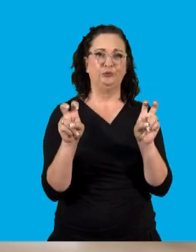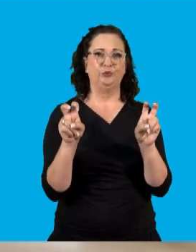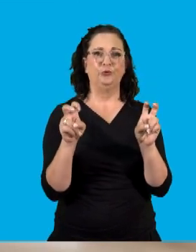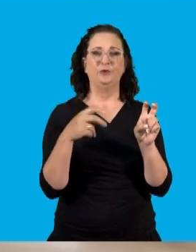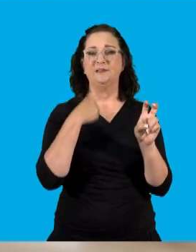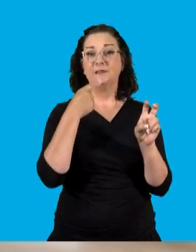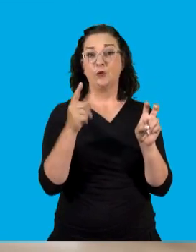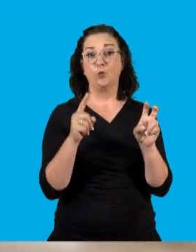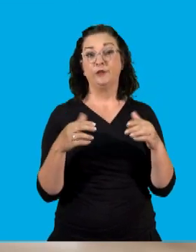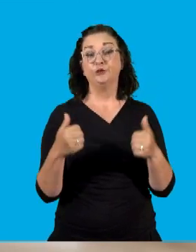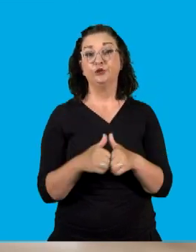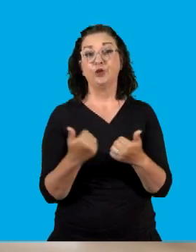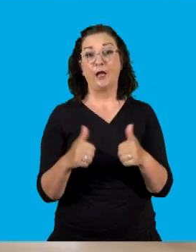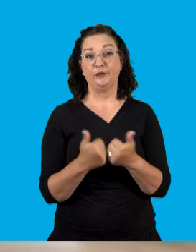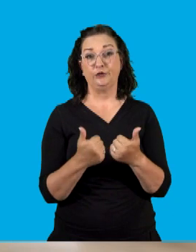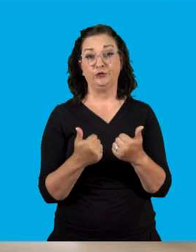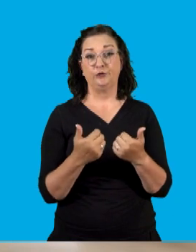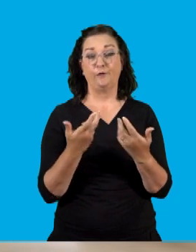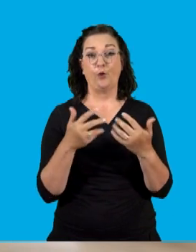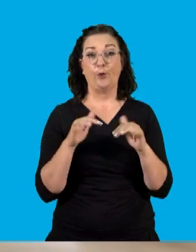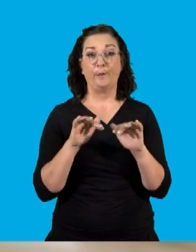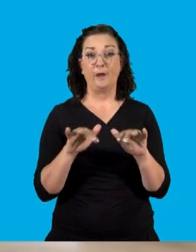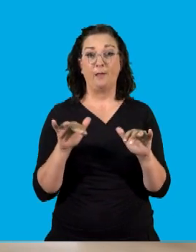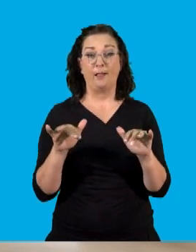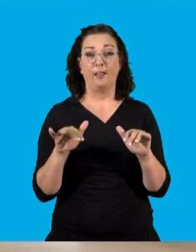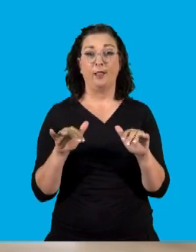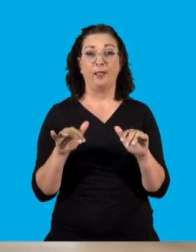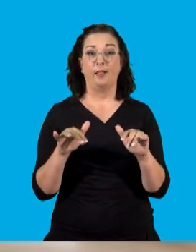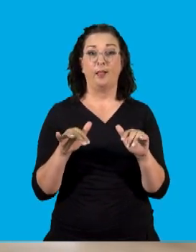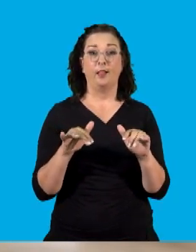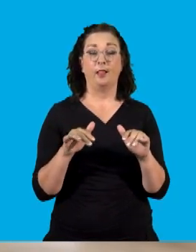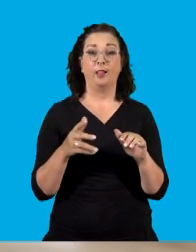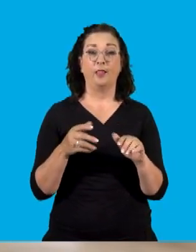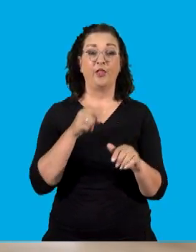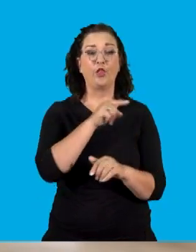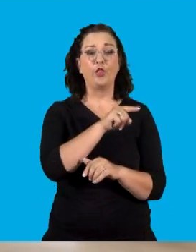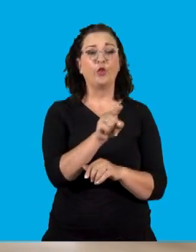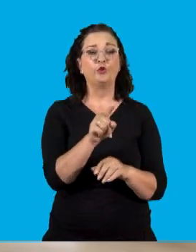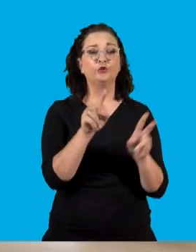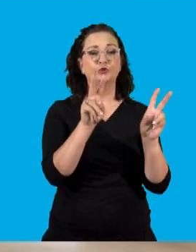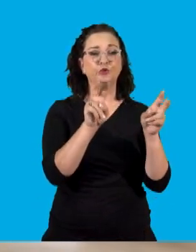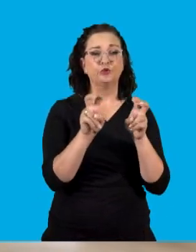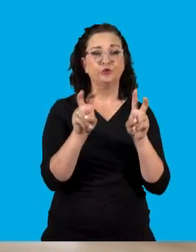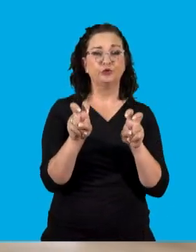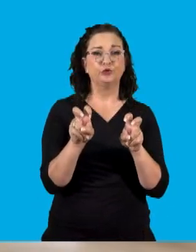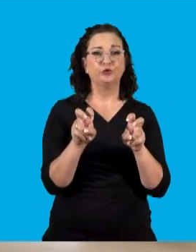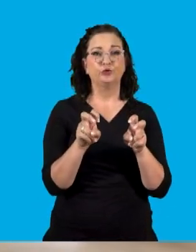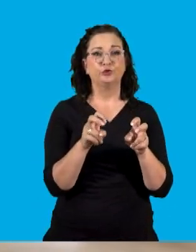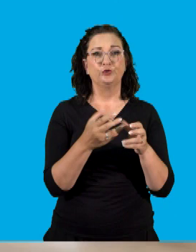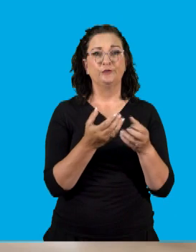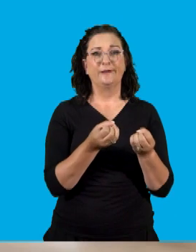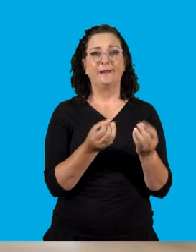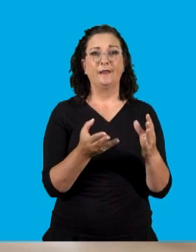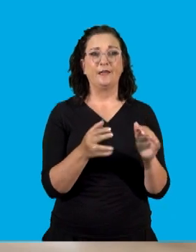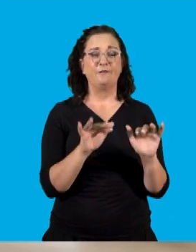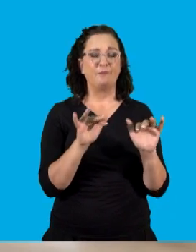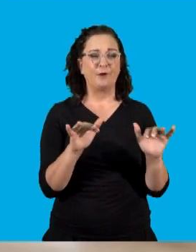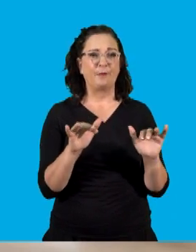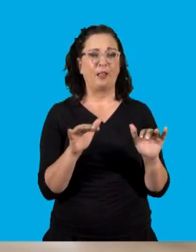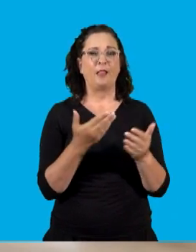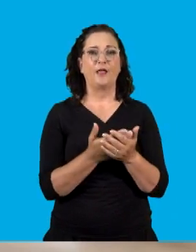that affect people, to be specific, whereby those socio-economic issues hinders people in terms of